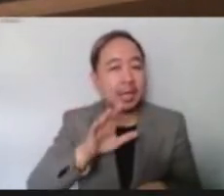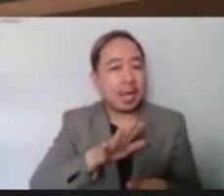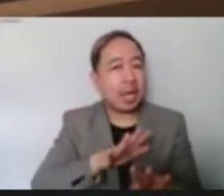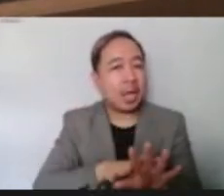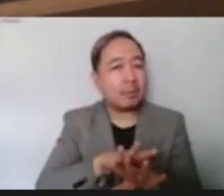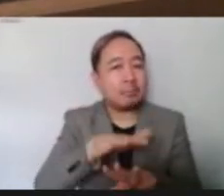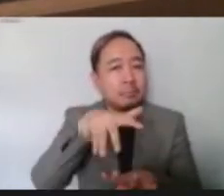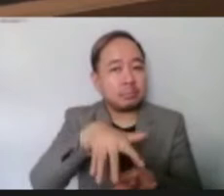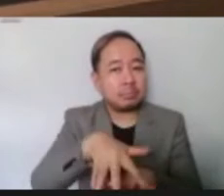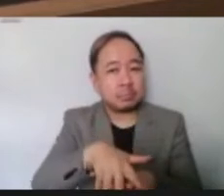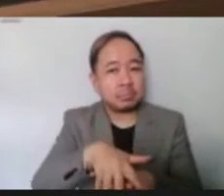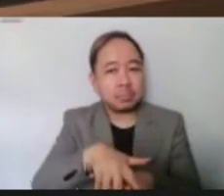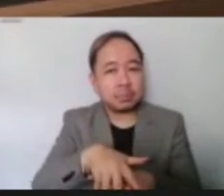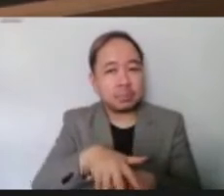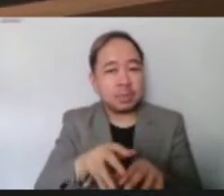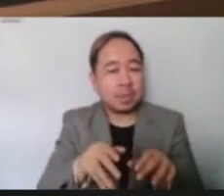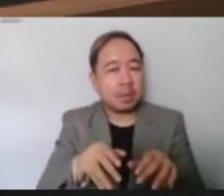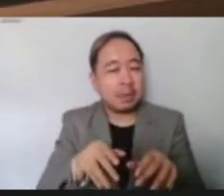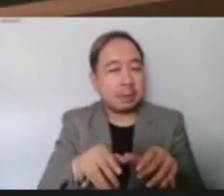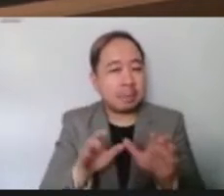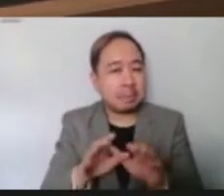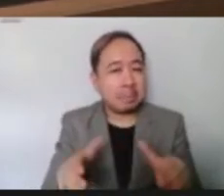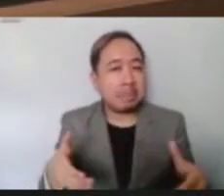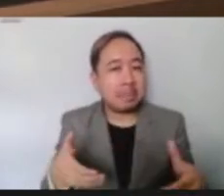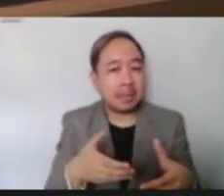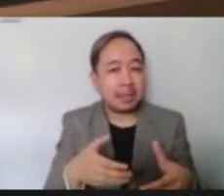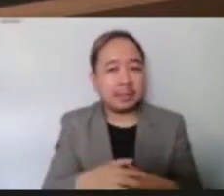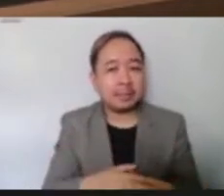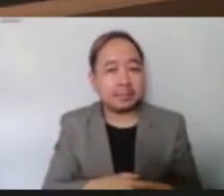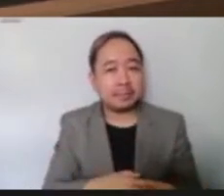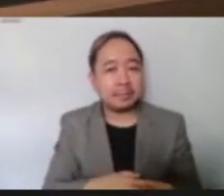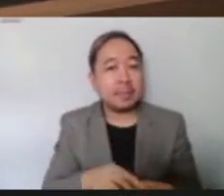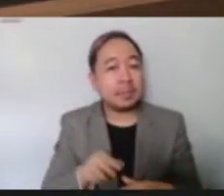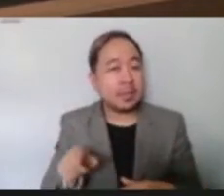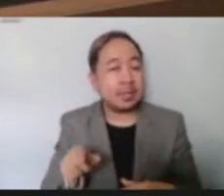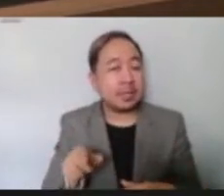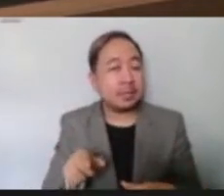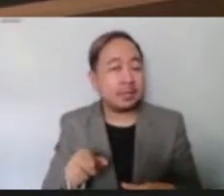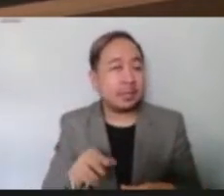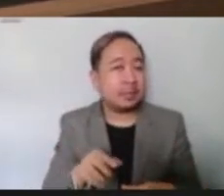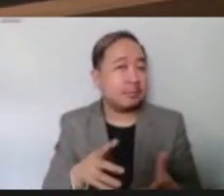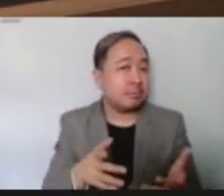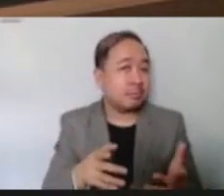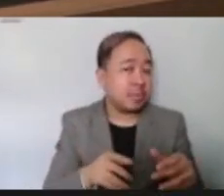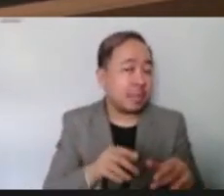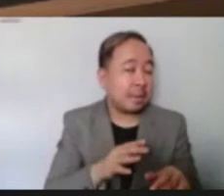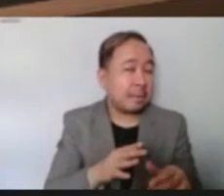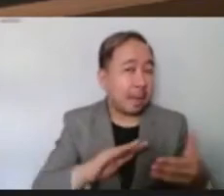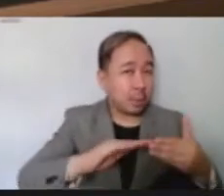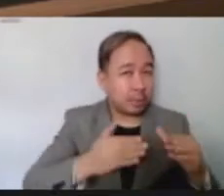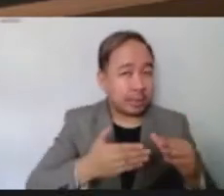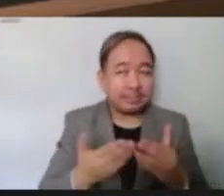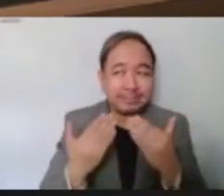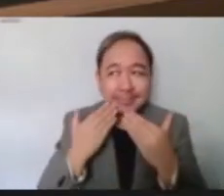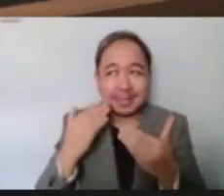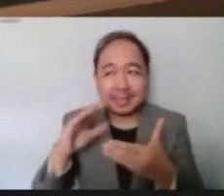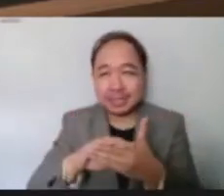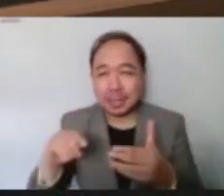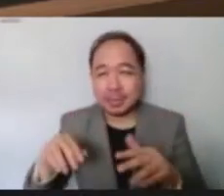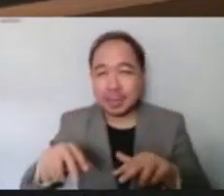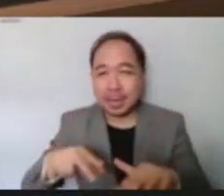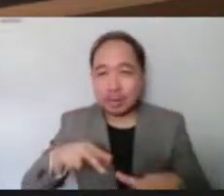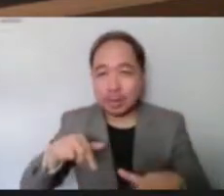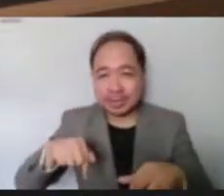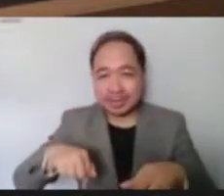peoples major group we Indians peoples would like to thank to the evenings cap for organizing the seventh Asia Pacific